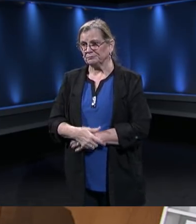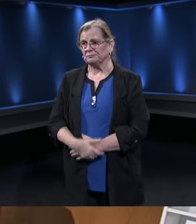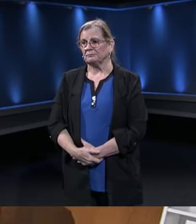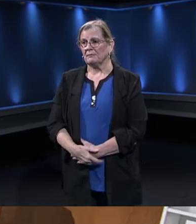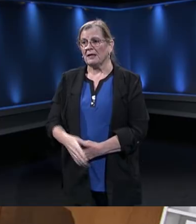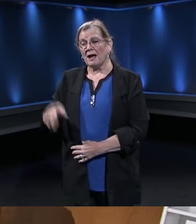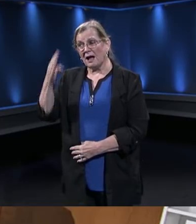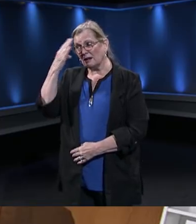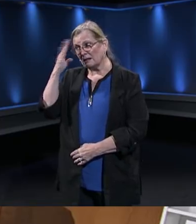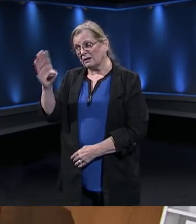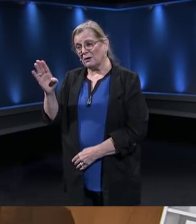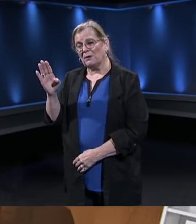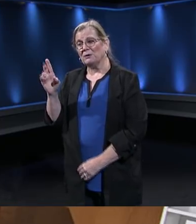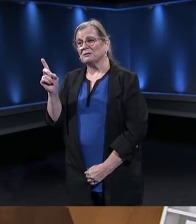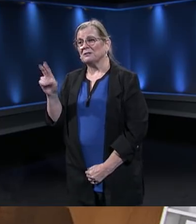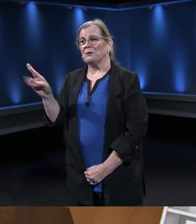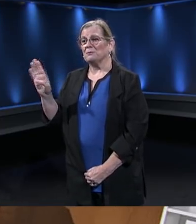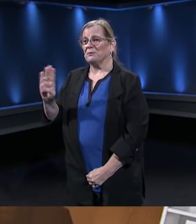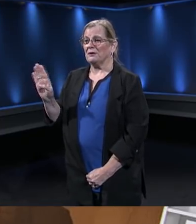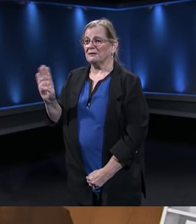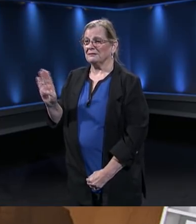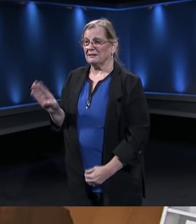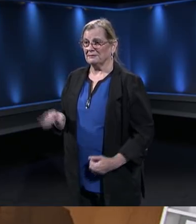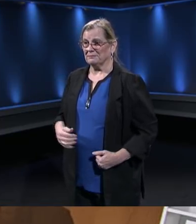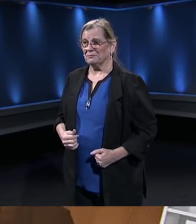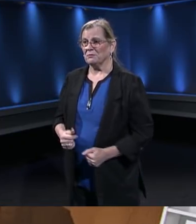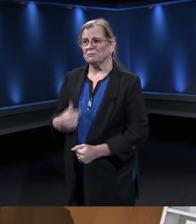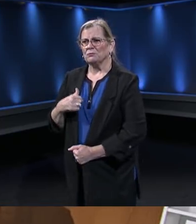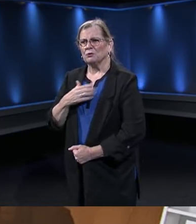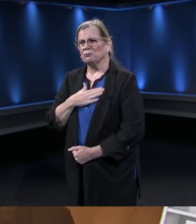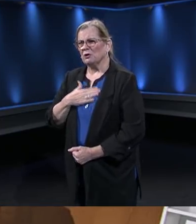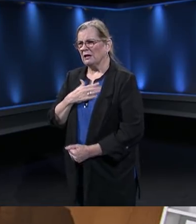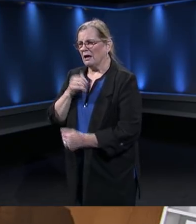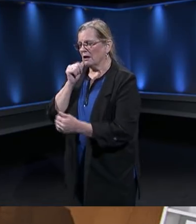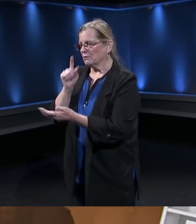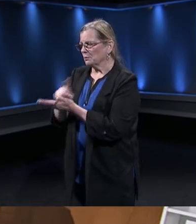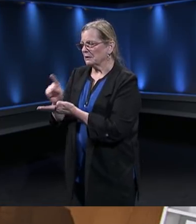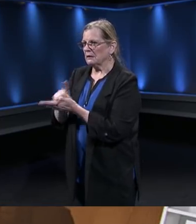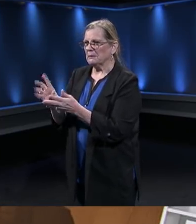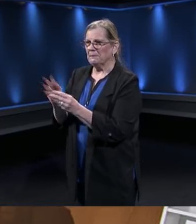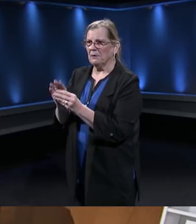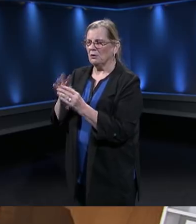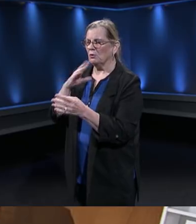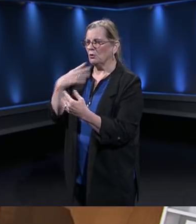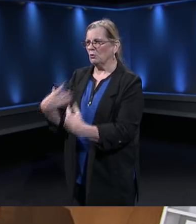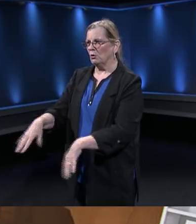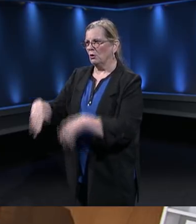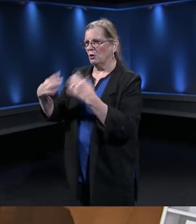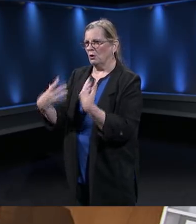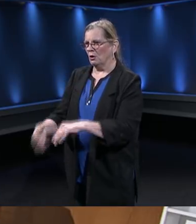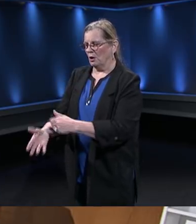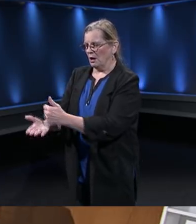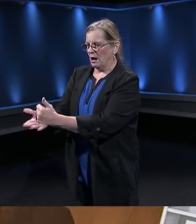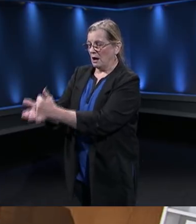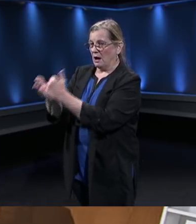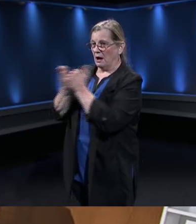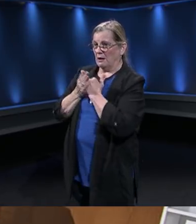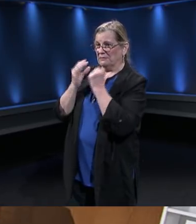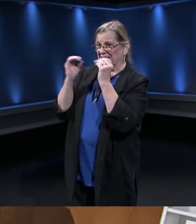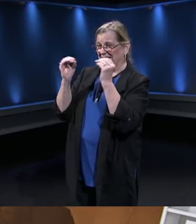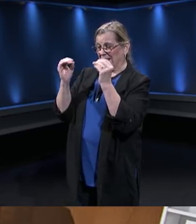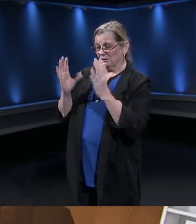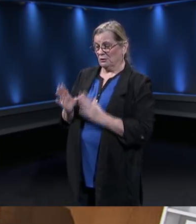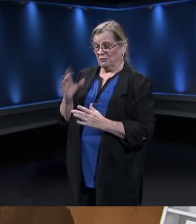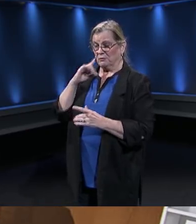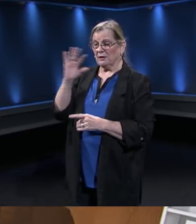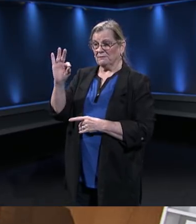Dr. Brabrand, and I really appreciate these weekly meetings. It's very helpful as an FCPS teacher. I just wanted to